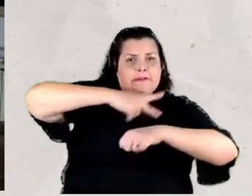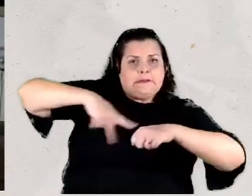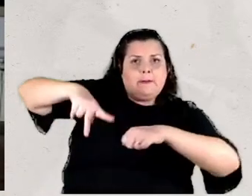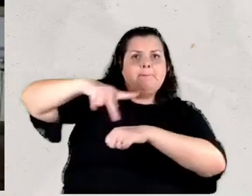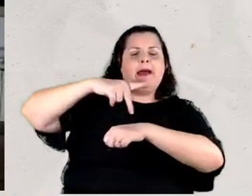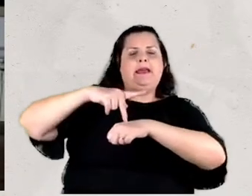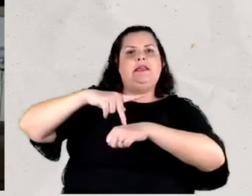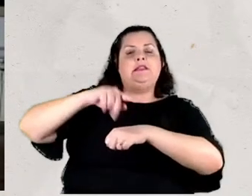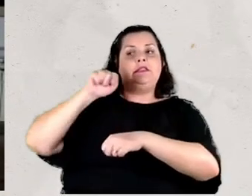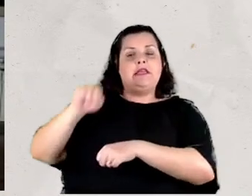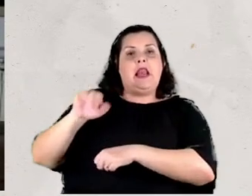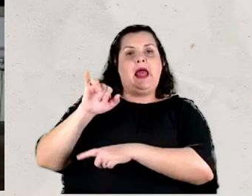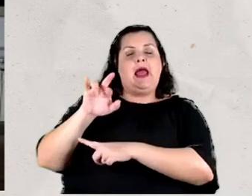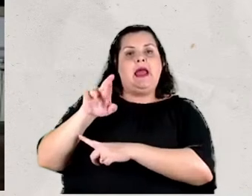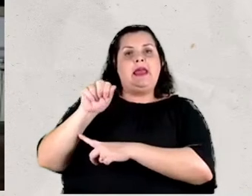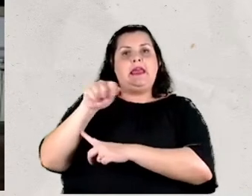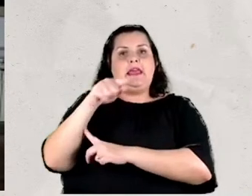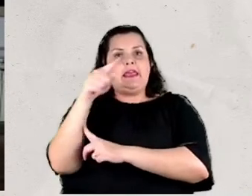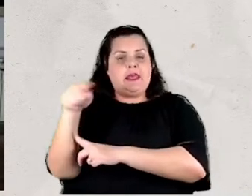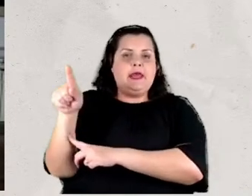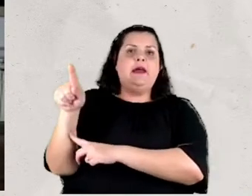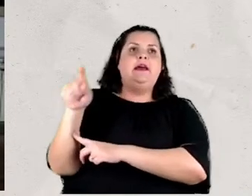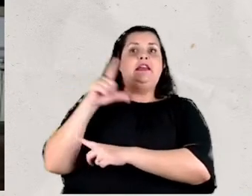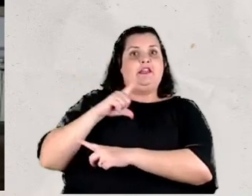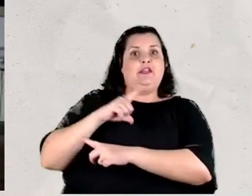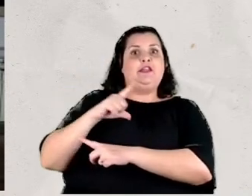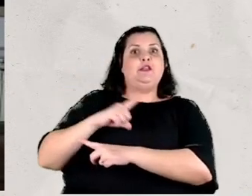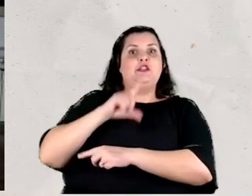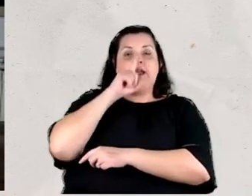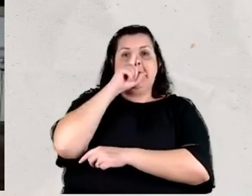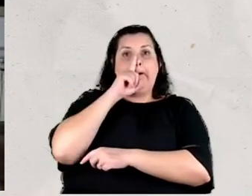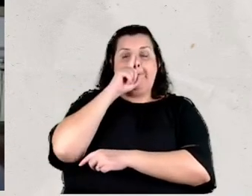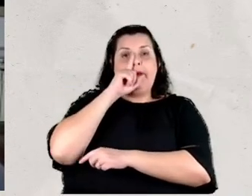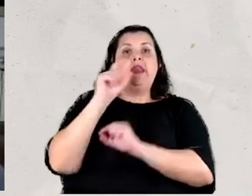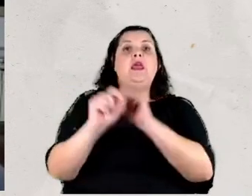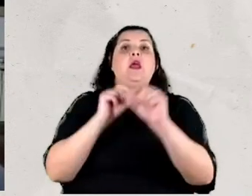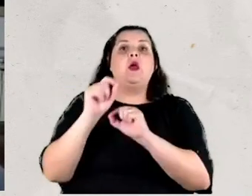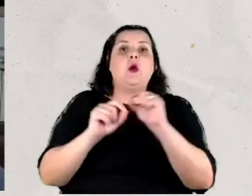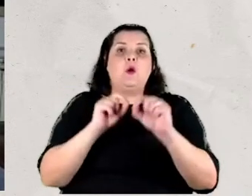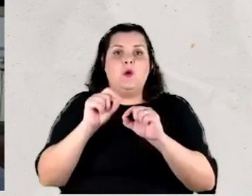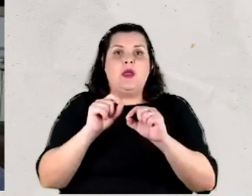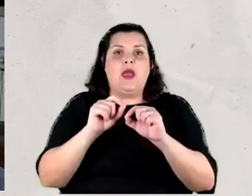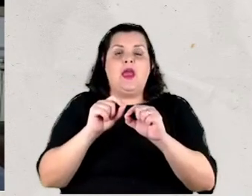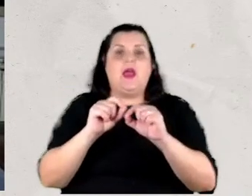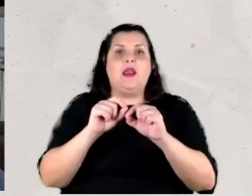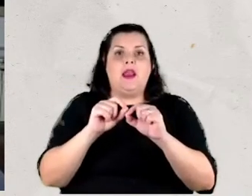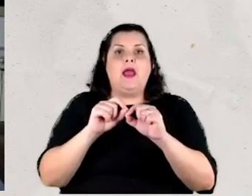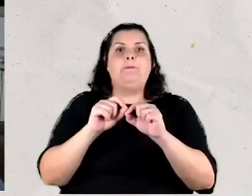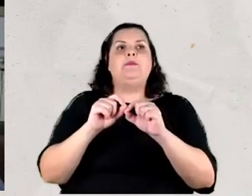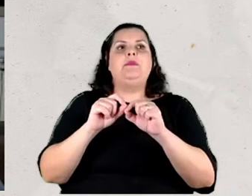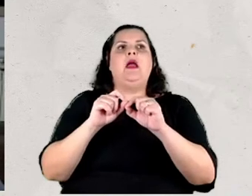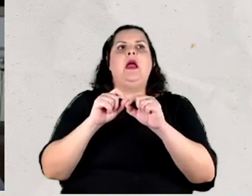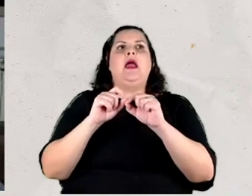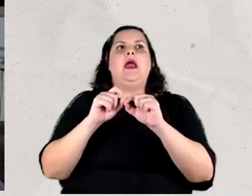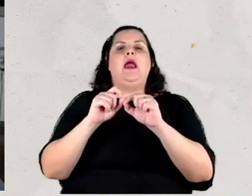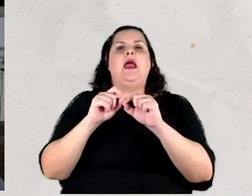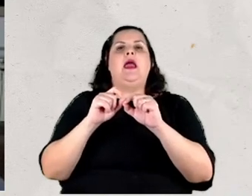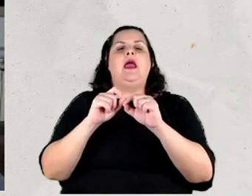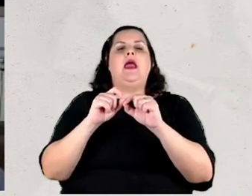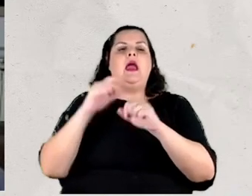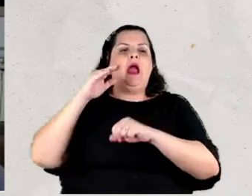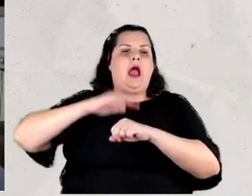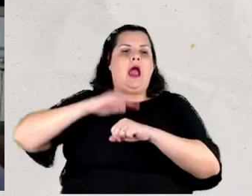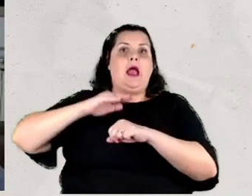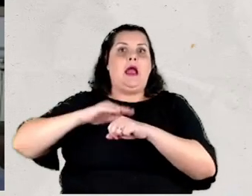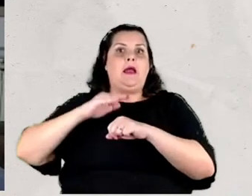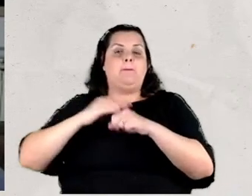as an urgent issue to deal with. I don't like the way the international community has dealt with the issue. I want to see a much more